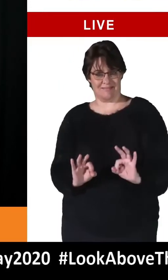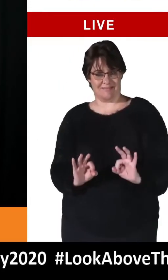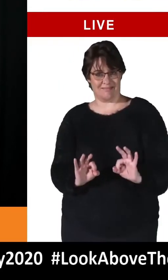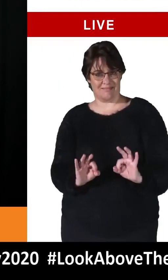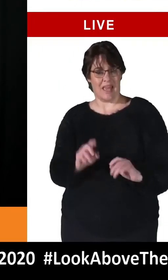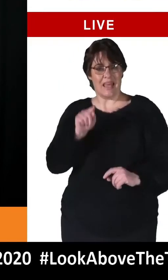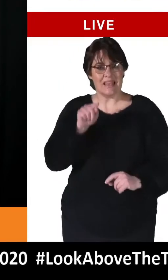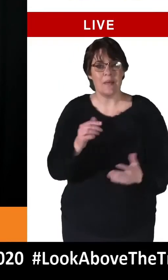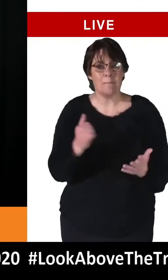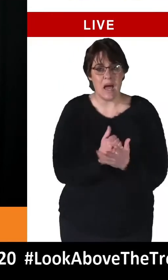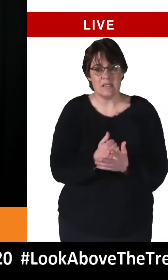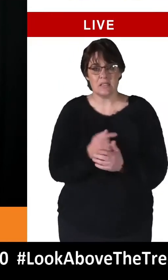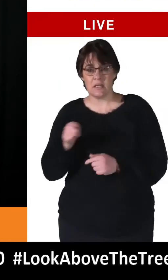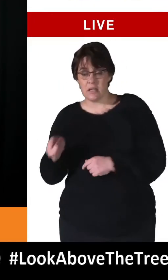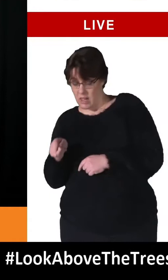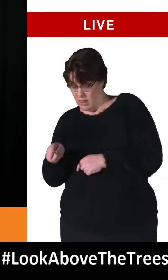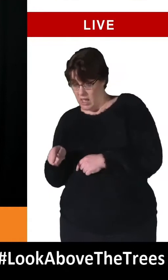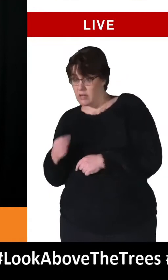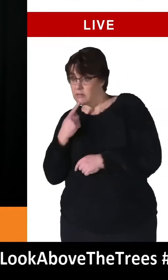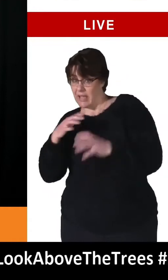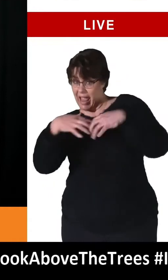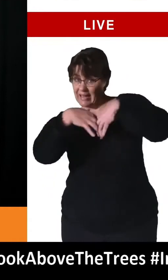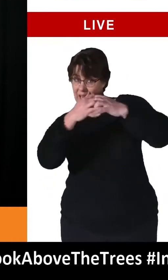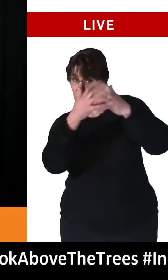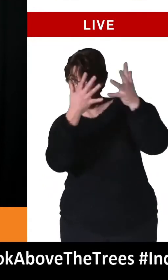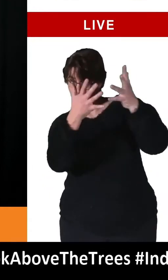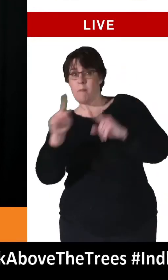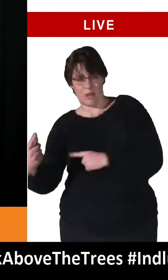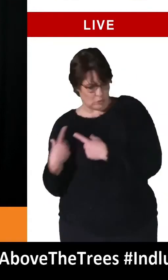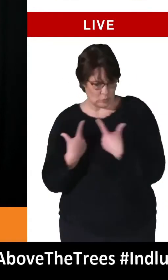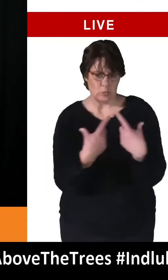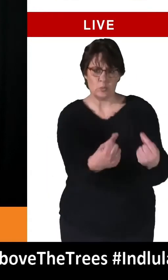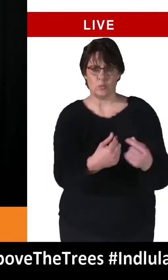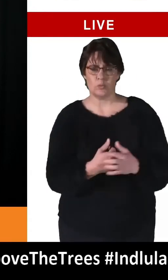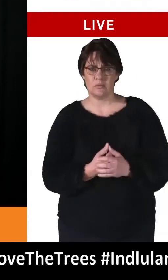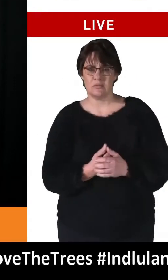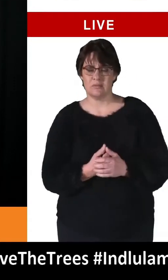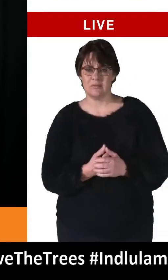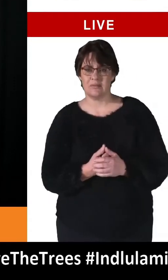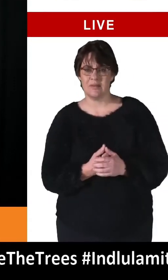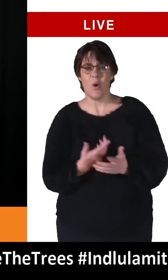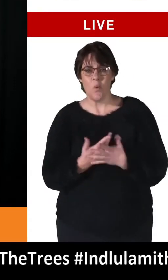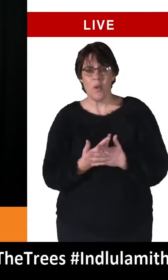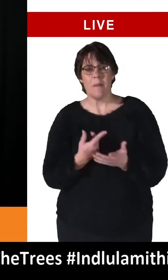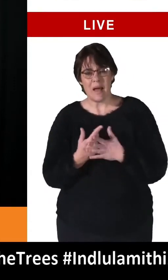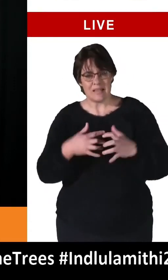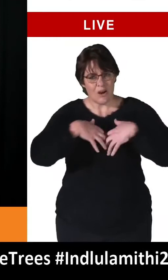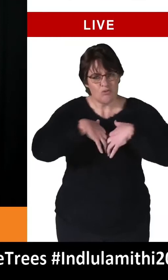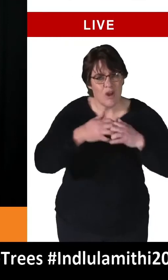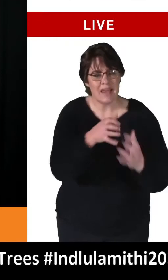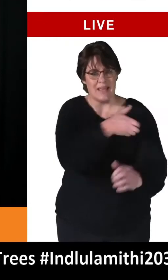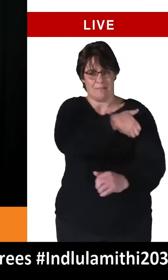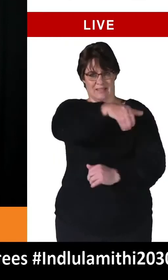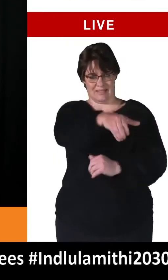to do what it was established to do. We must begin to be there. We must create that